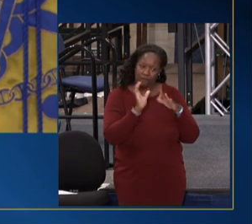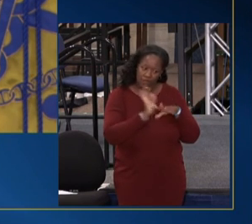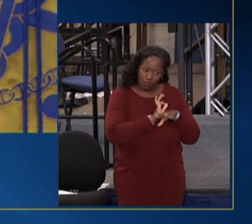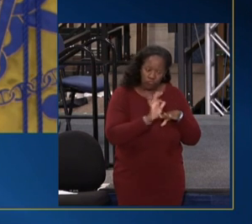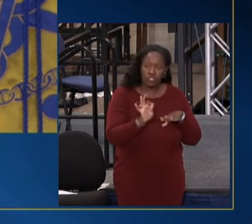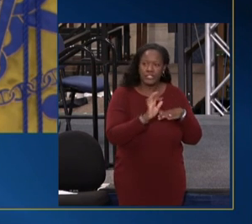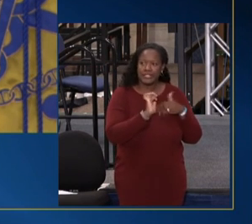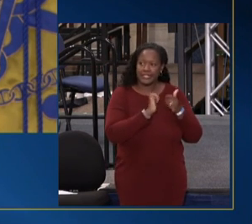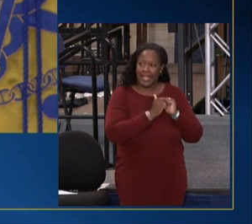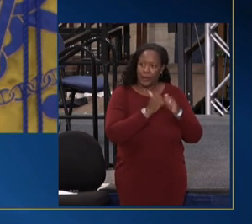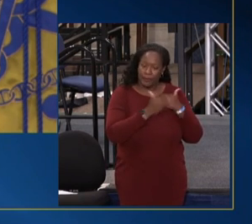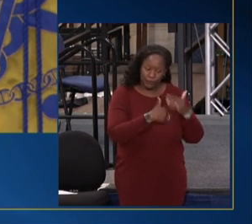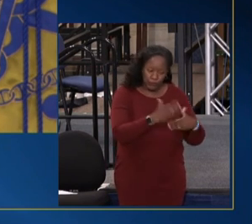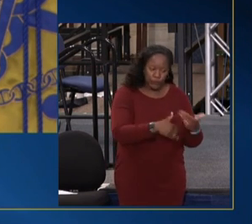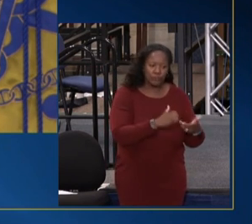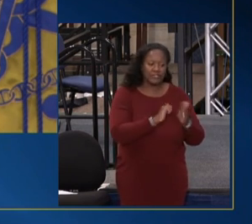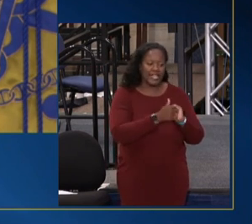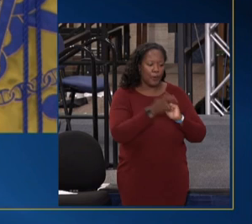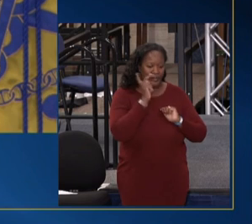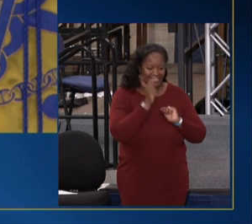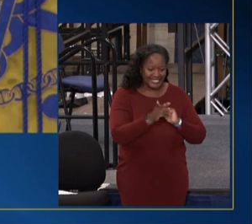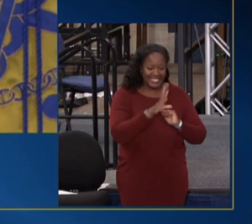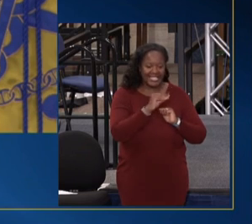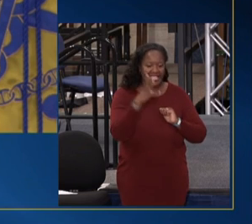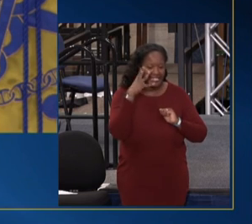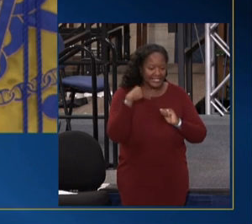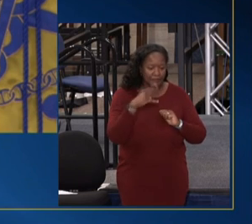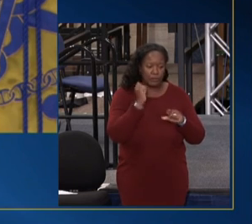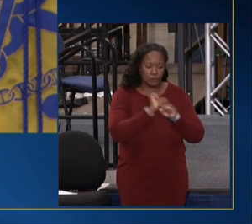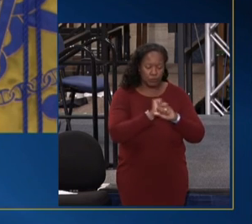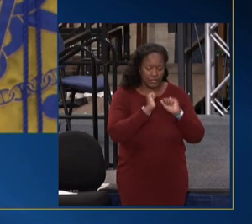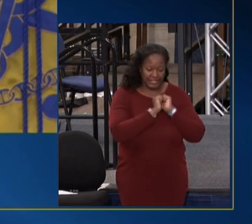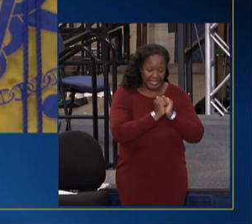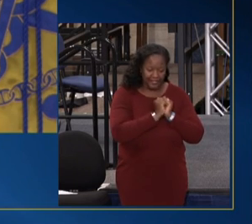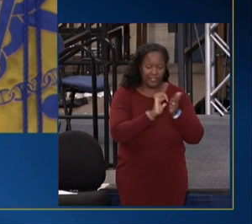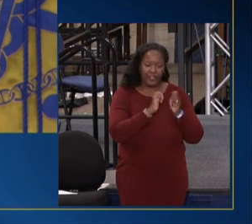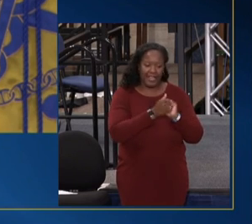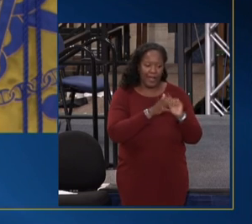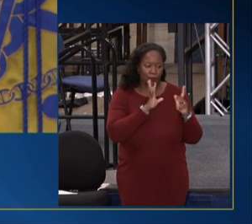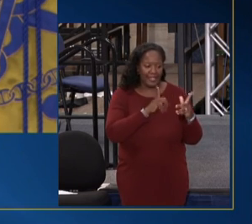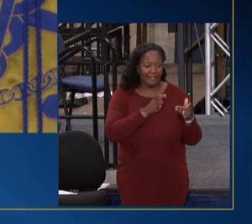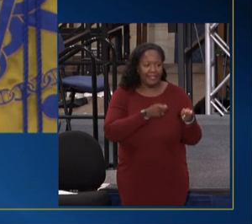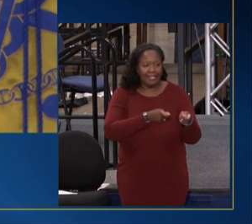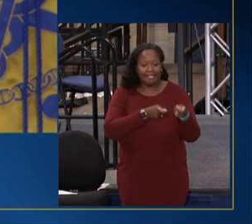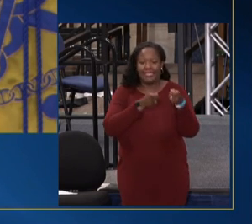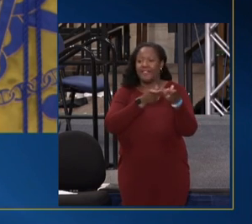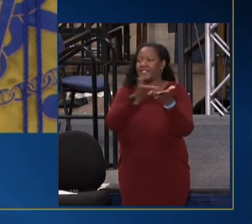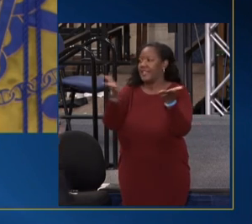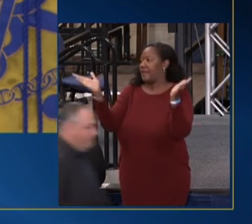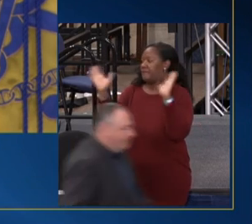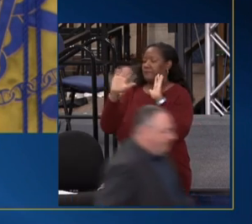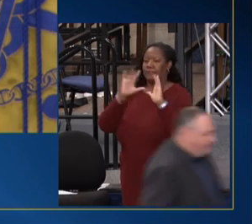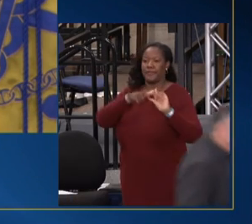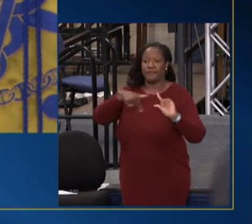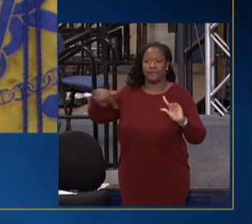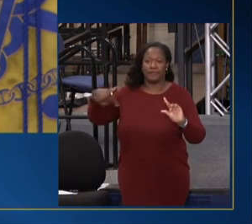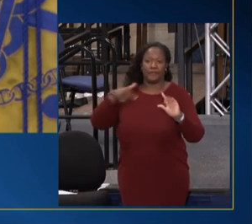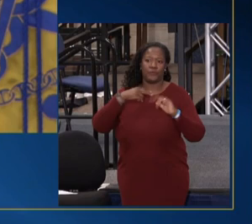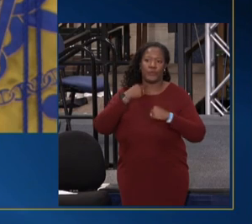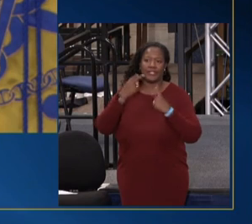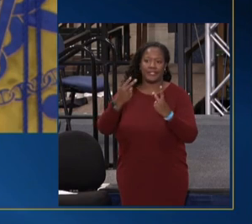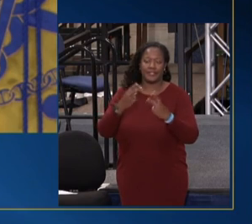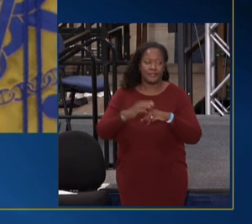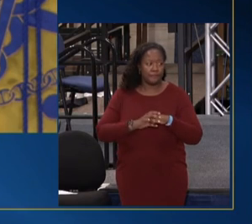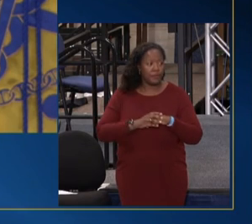moves, how we see and experience this work together, and how we lift up these voices. And we have new guidance,